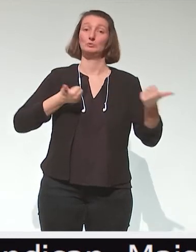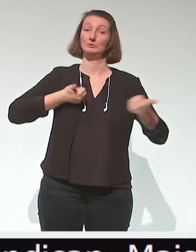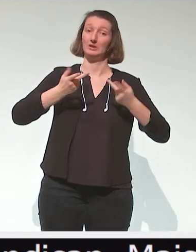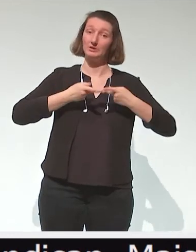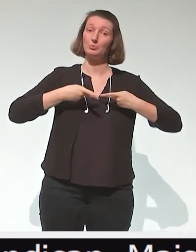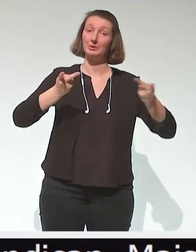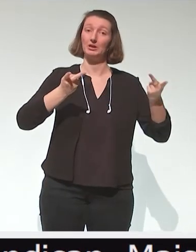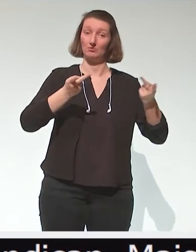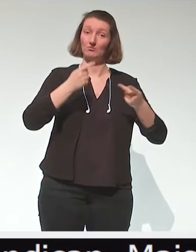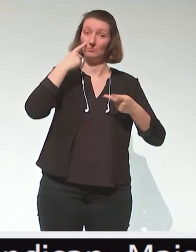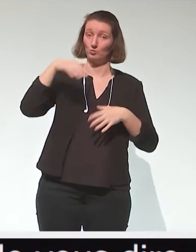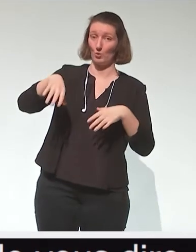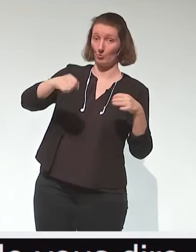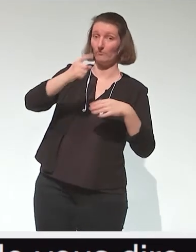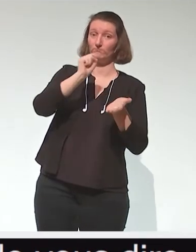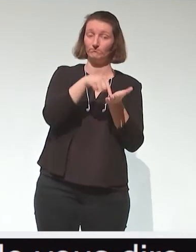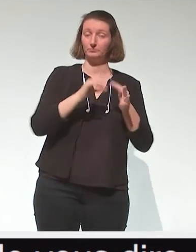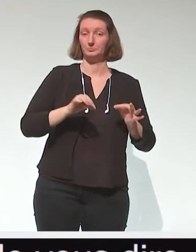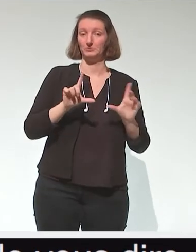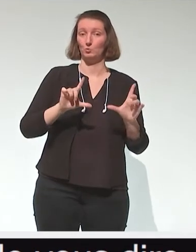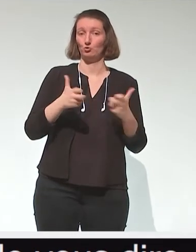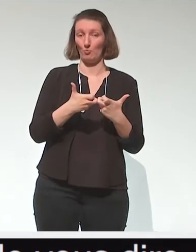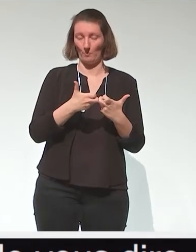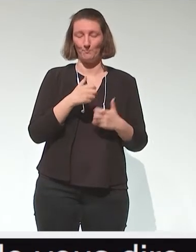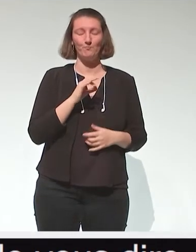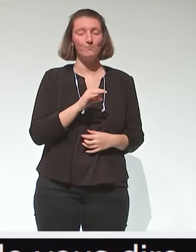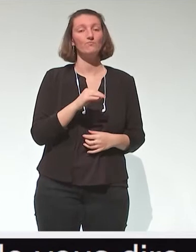practical example, the public